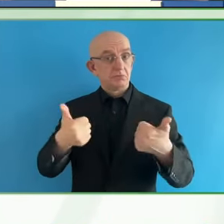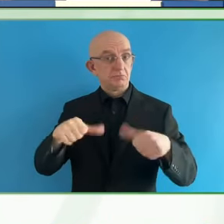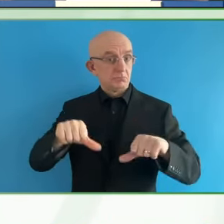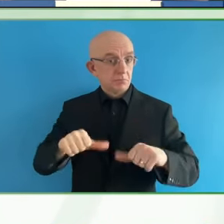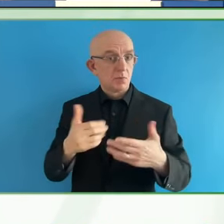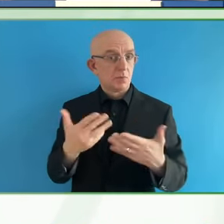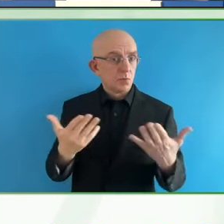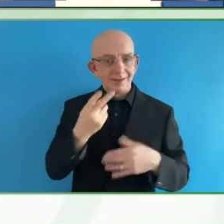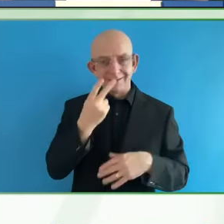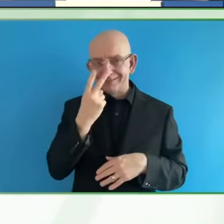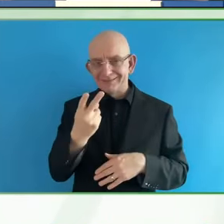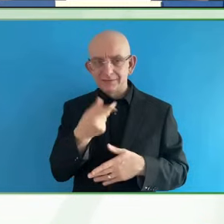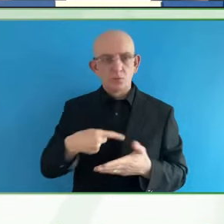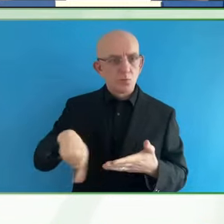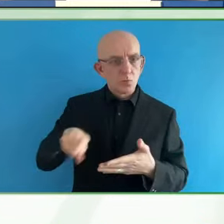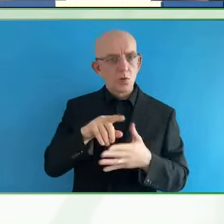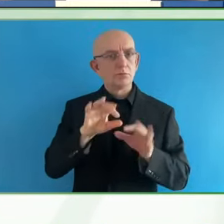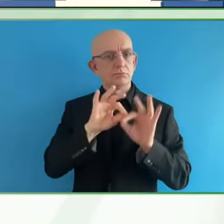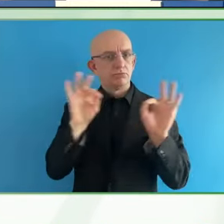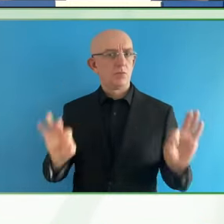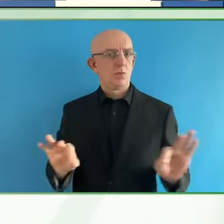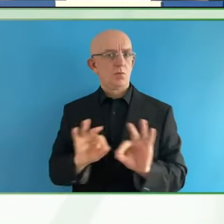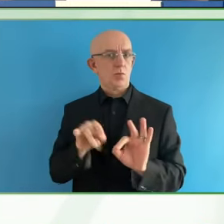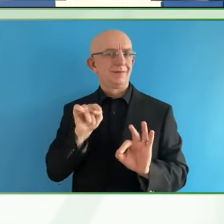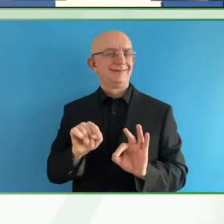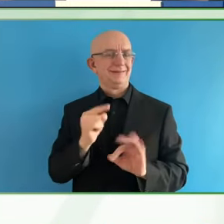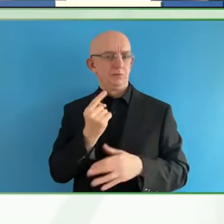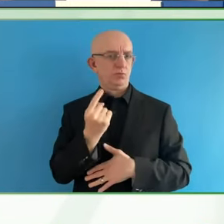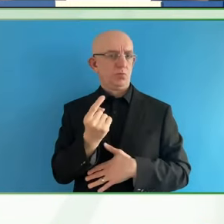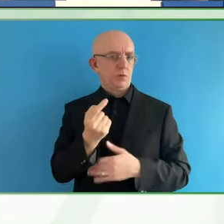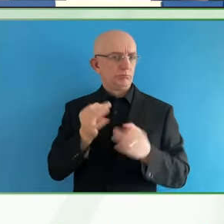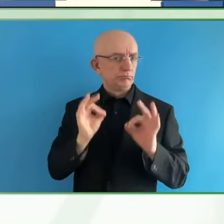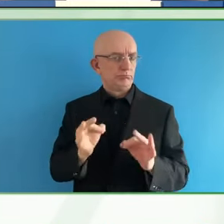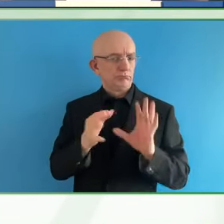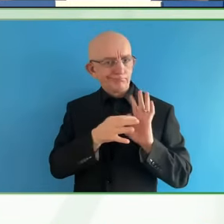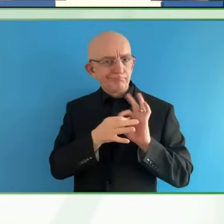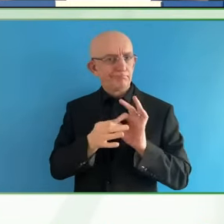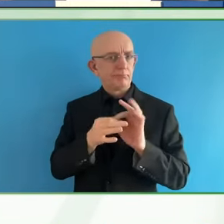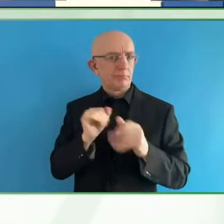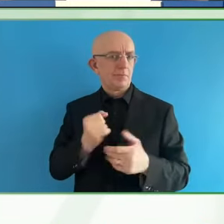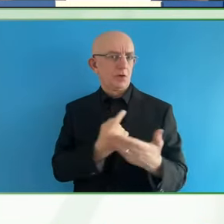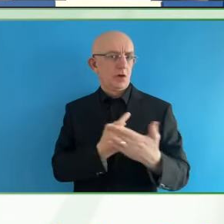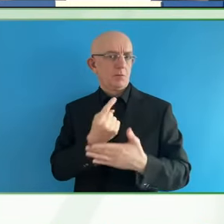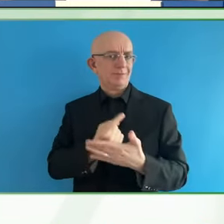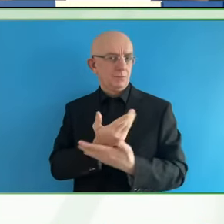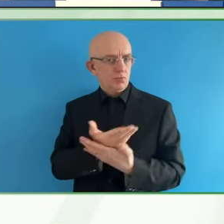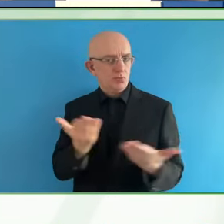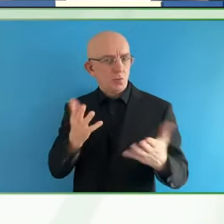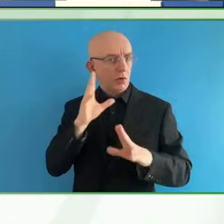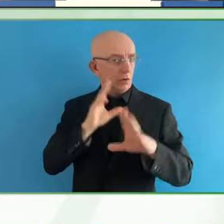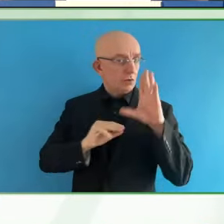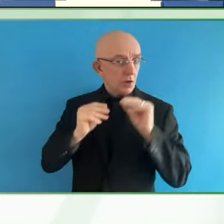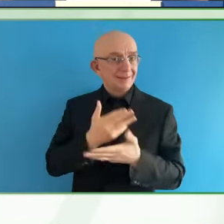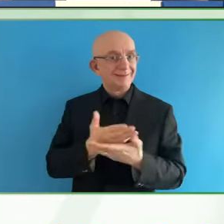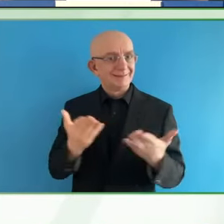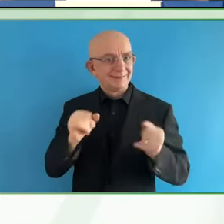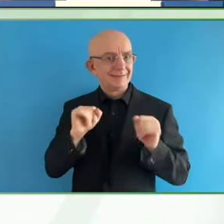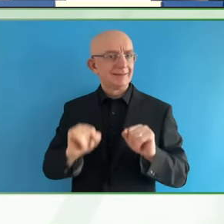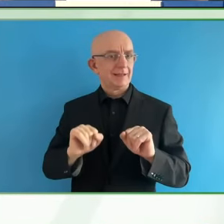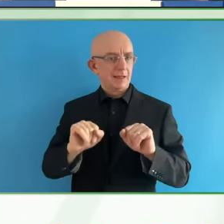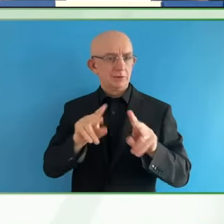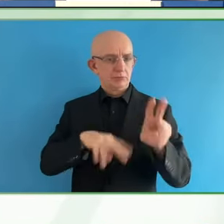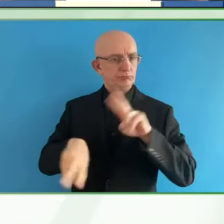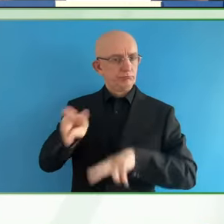before, the key principles also encompass eight operational elements, and I would like to shortly list